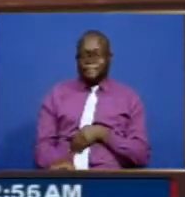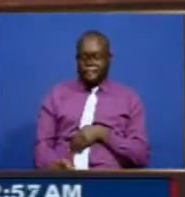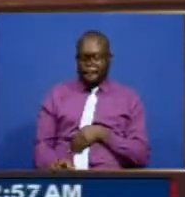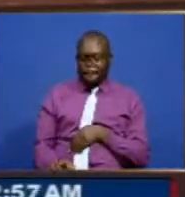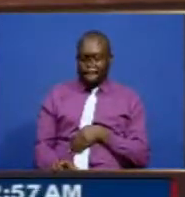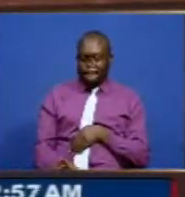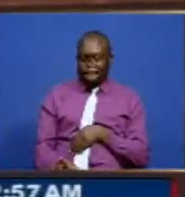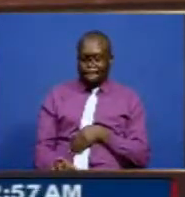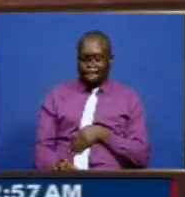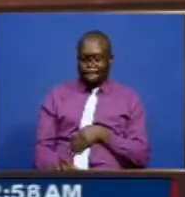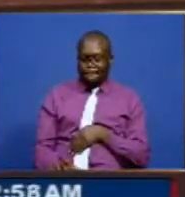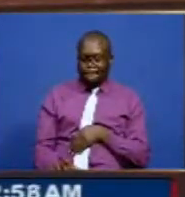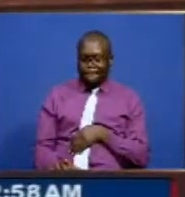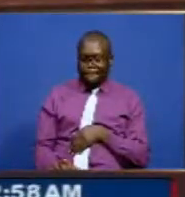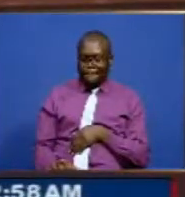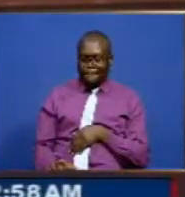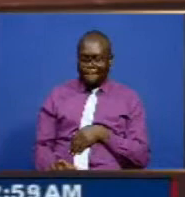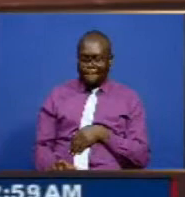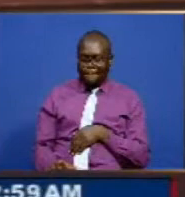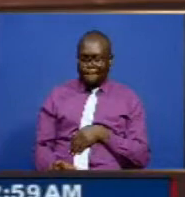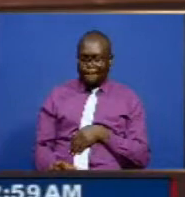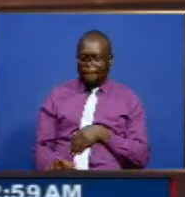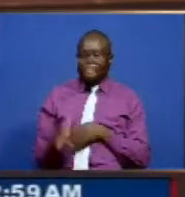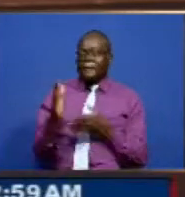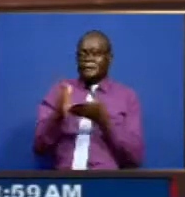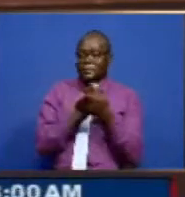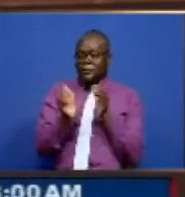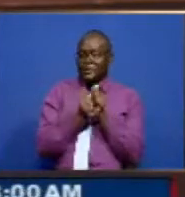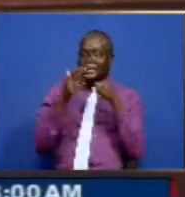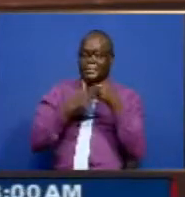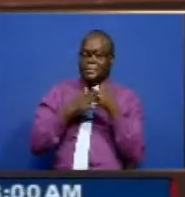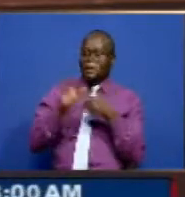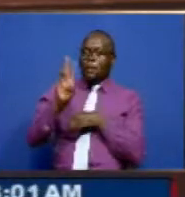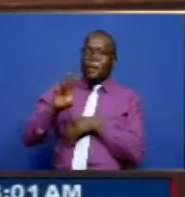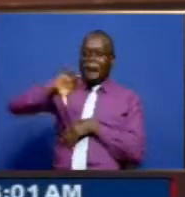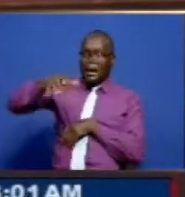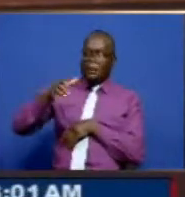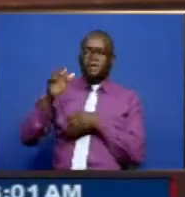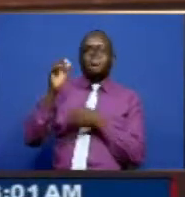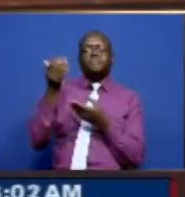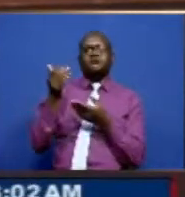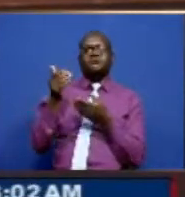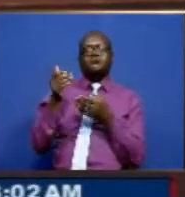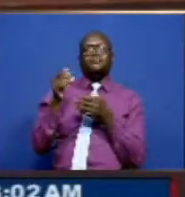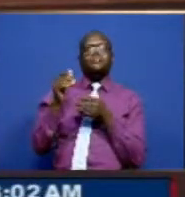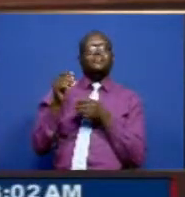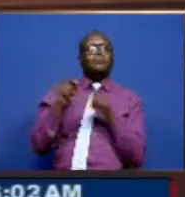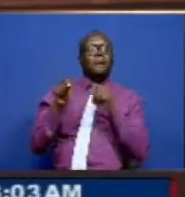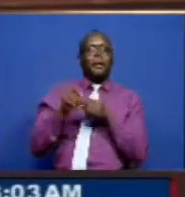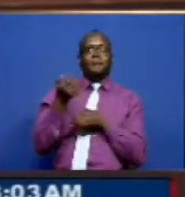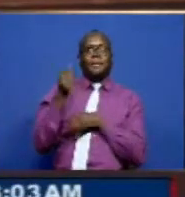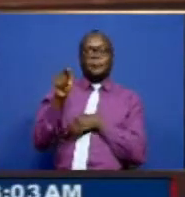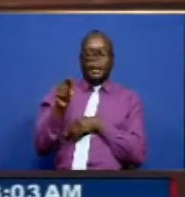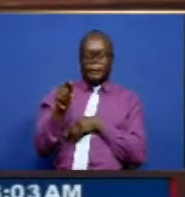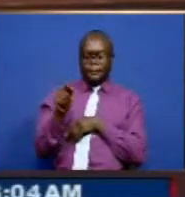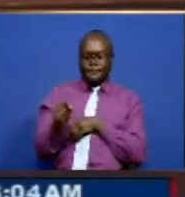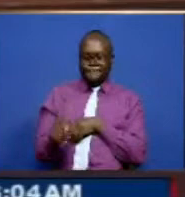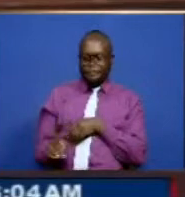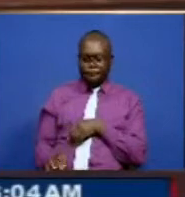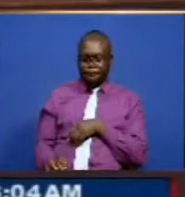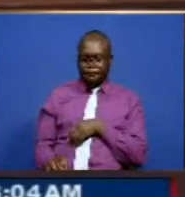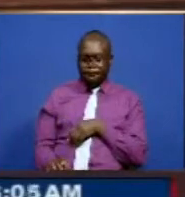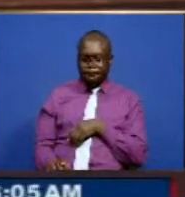J, that Section 19 of the Wajir County Disaster Management Act allows the Governor, through